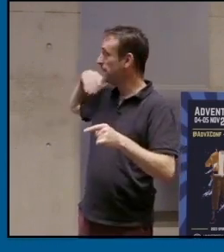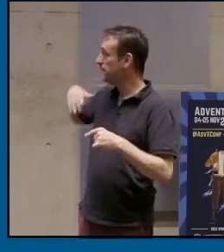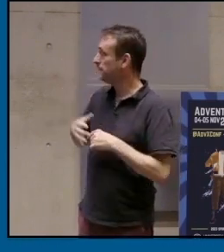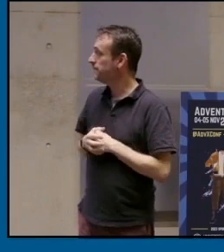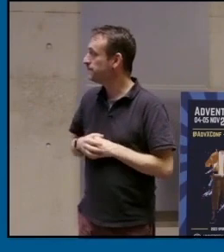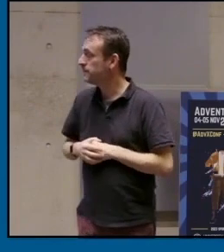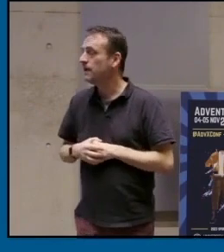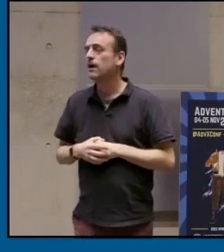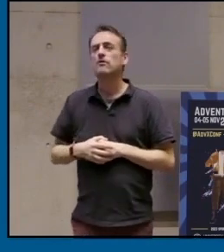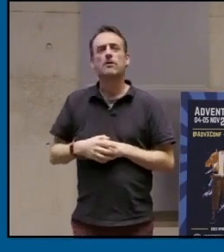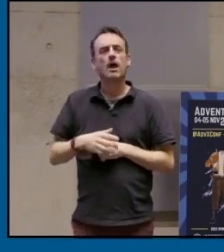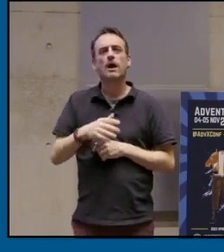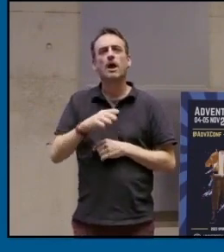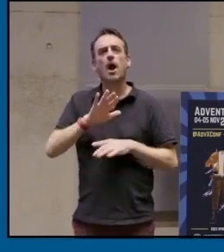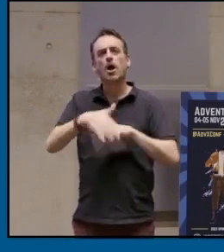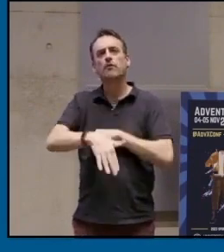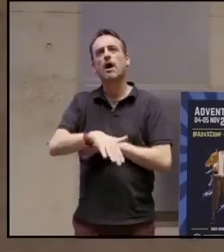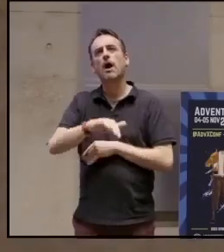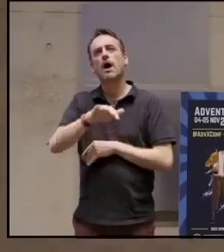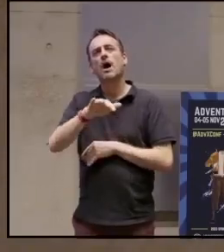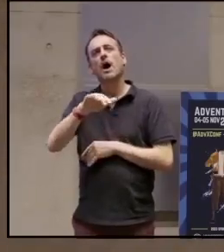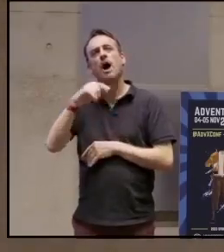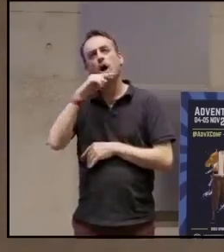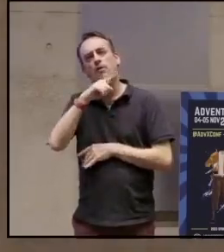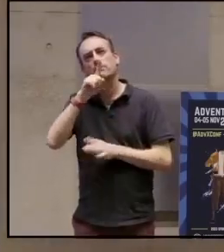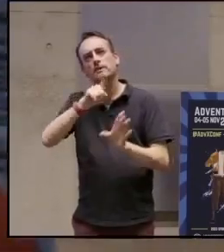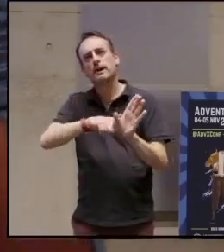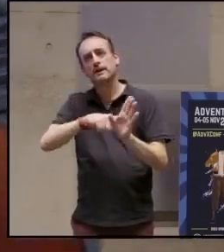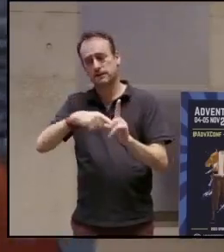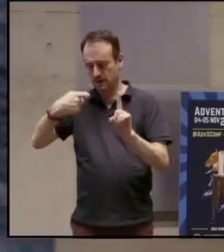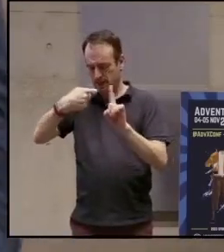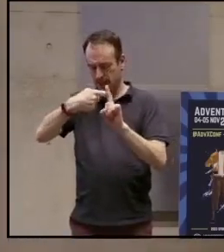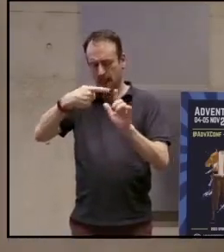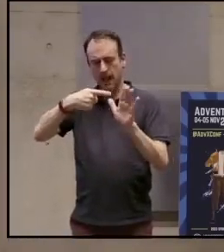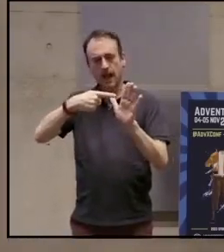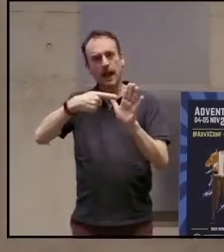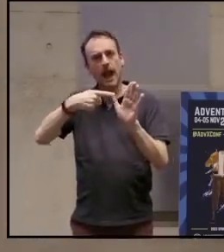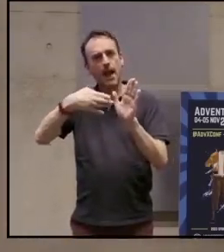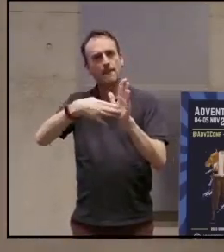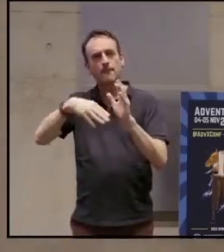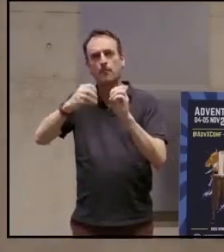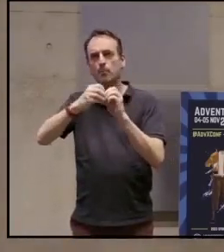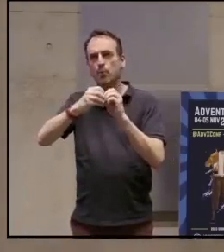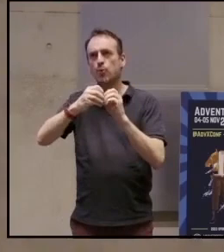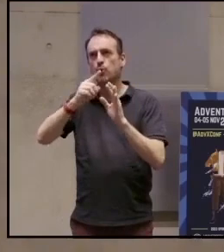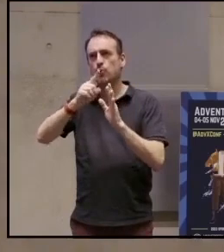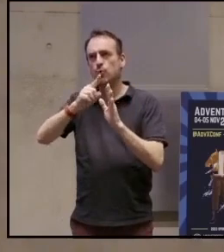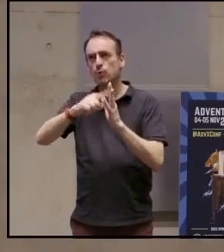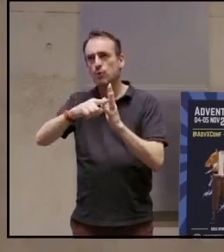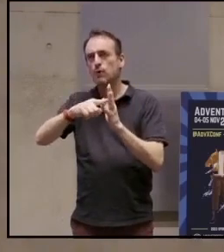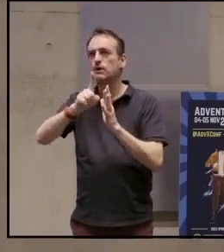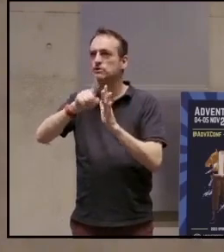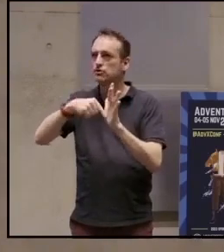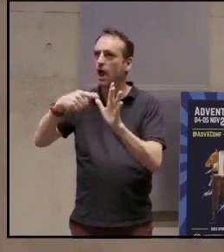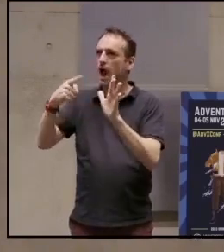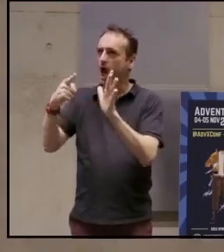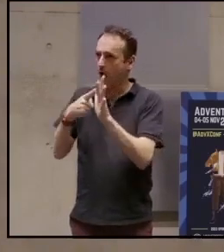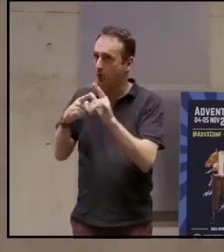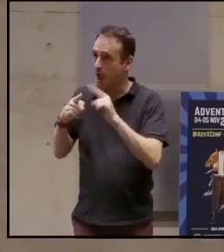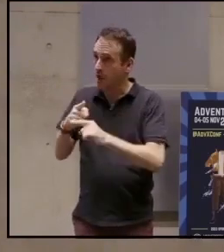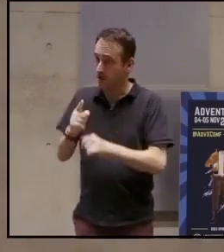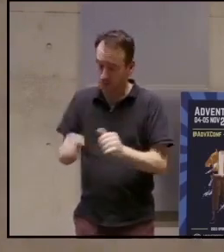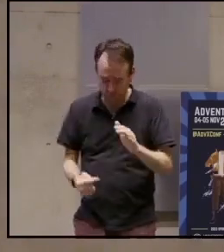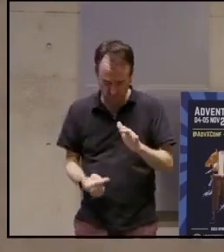for hundreds of years, Cambodia, as they called themselves, had grown into the pinnacle of civilization, irrigated by a potent combination of